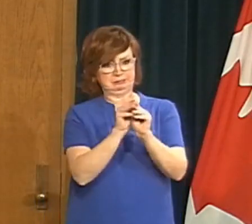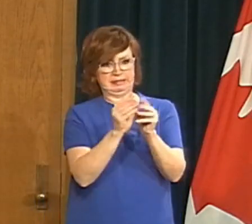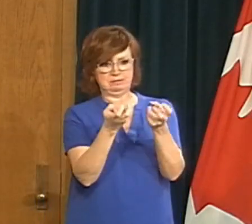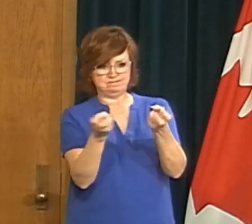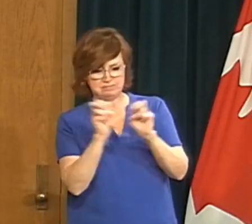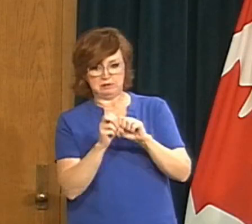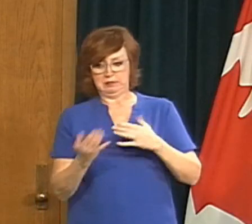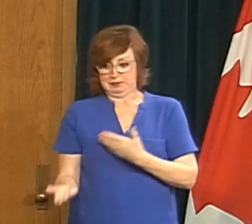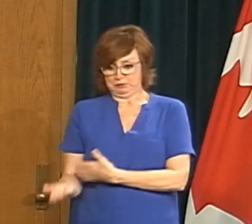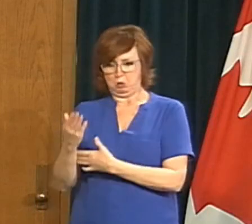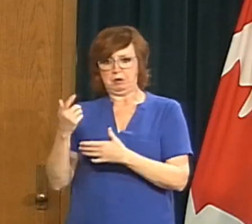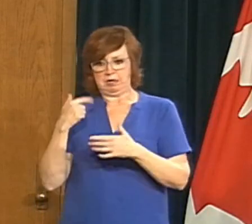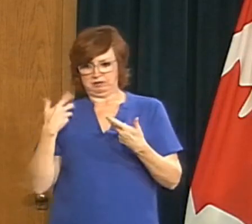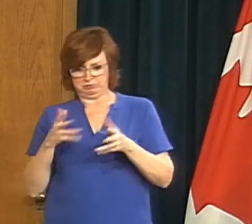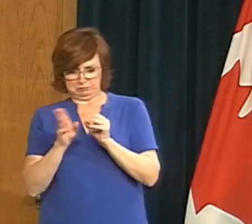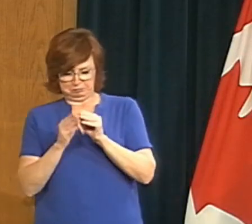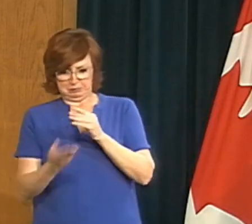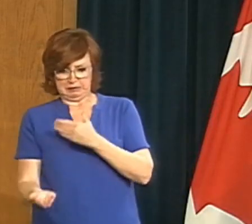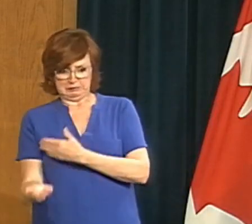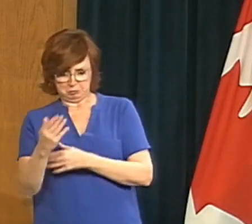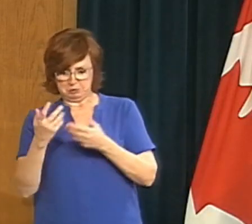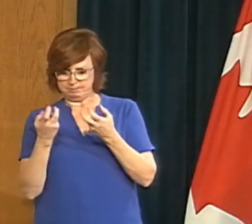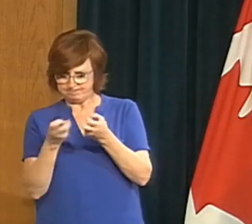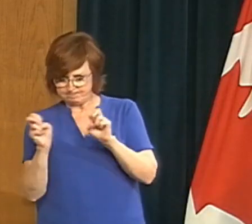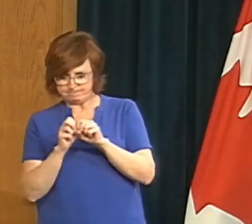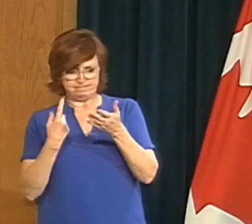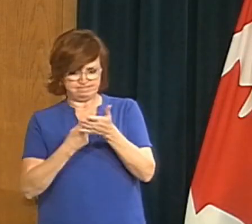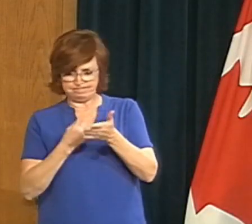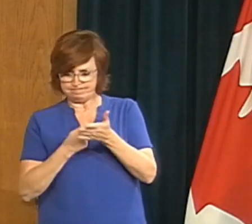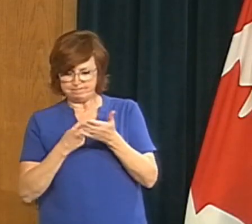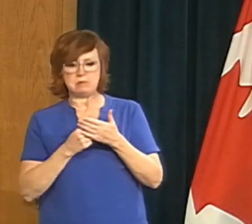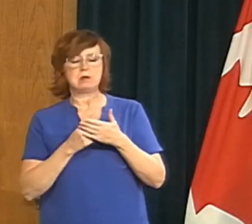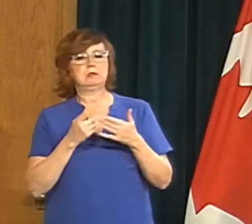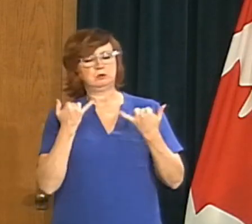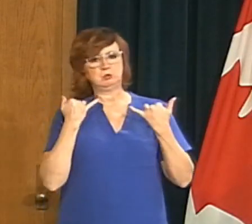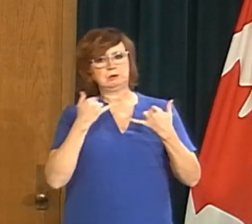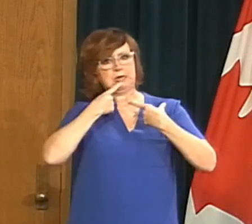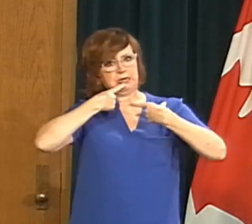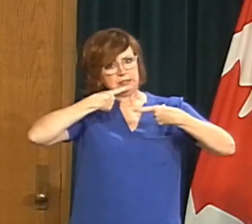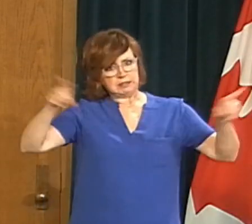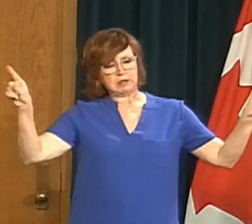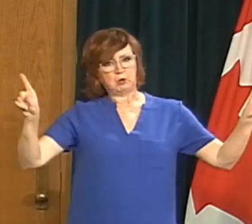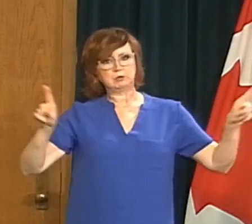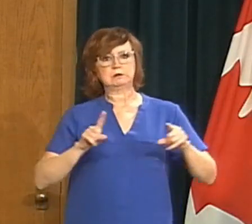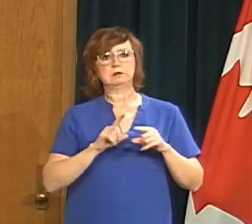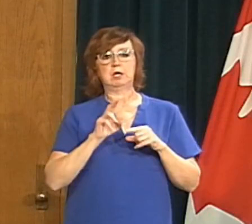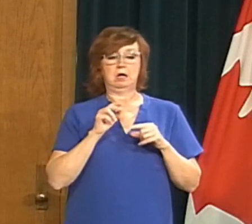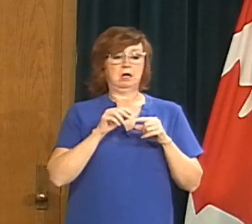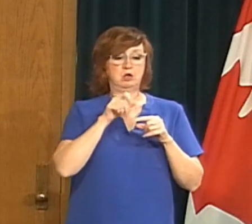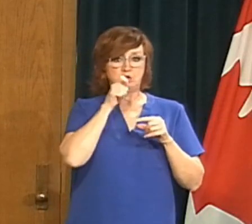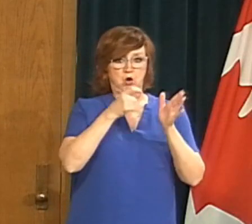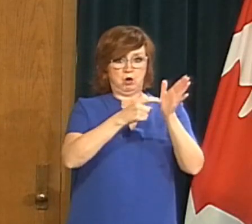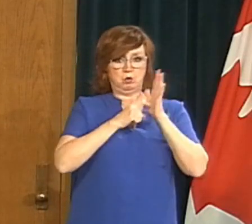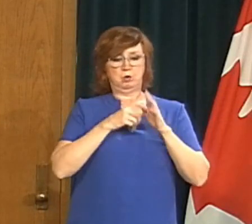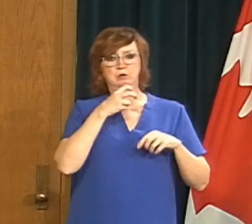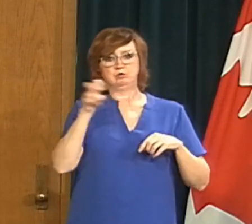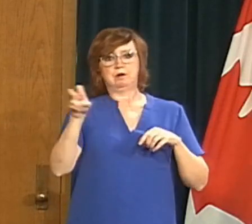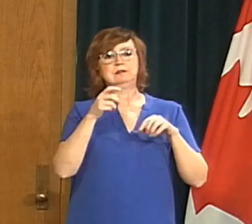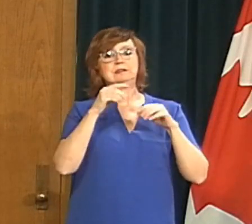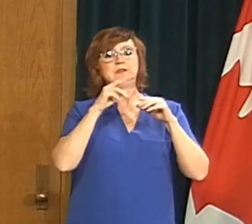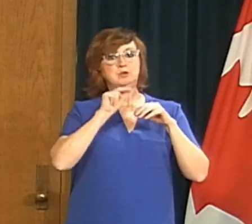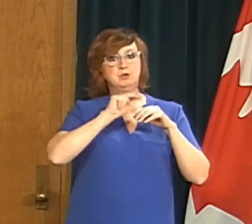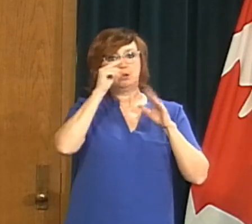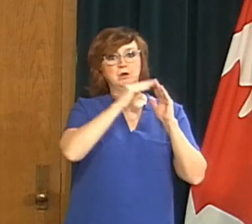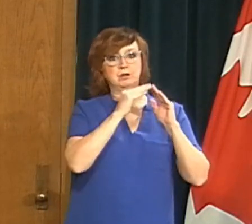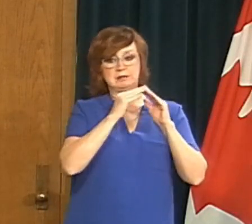result of those conversations today, we are ordering that non-essential travel between northern communities is now prohibited. This is